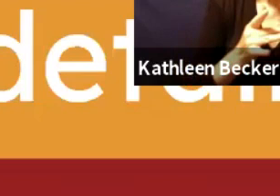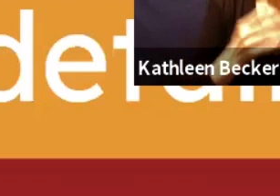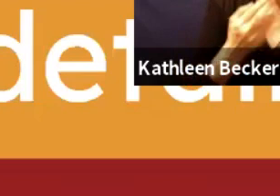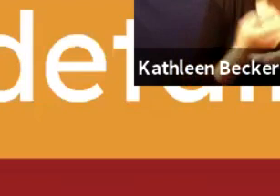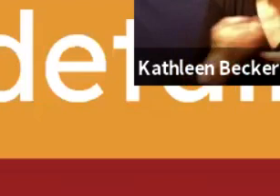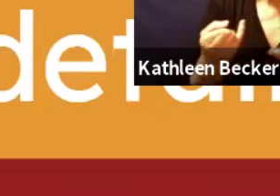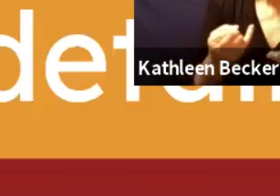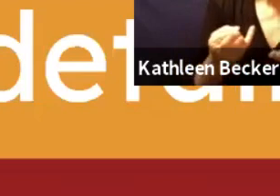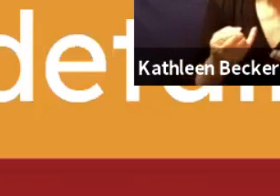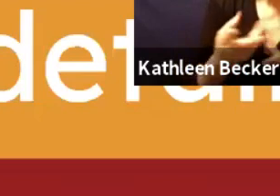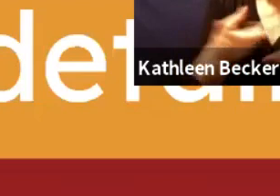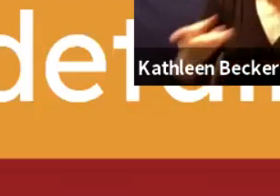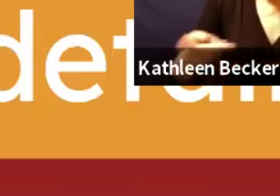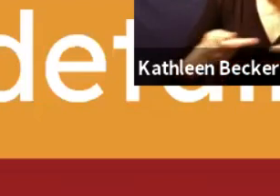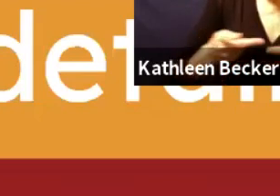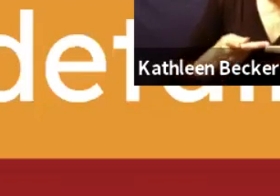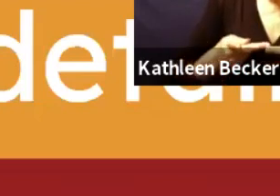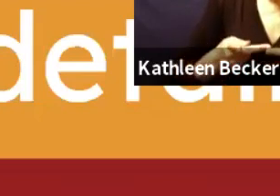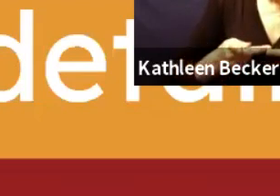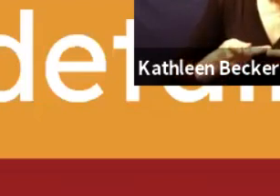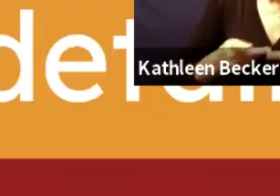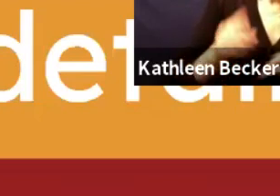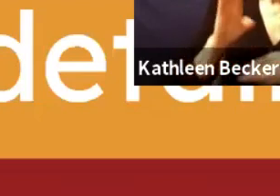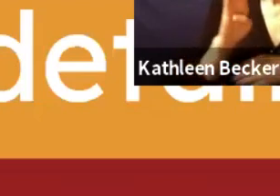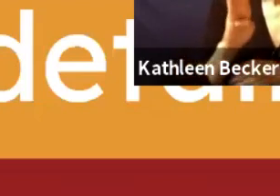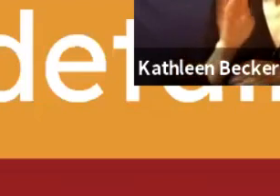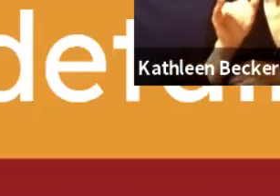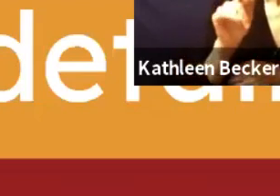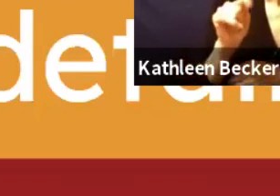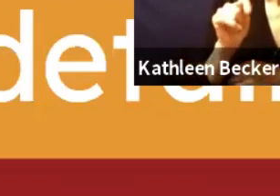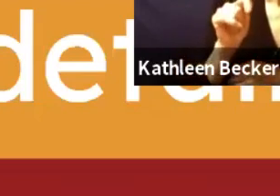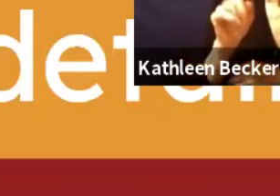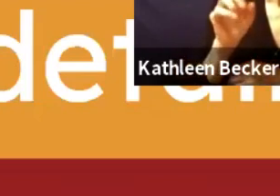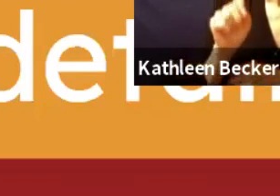resource site at